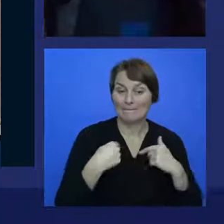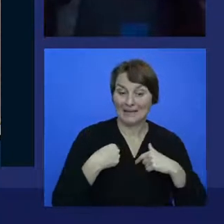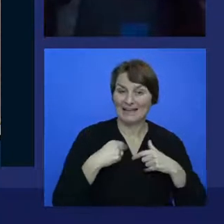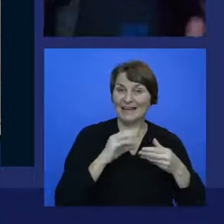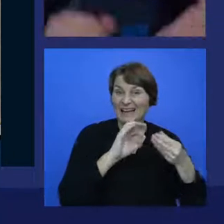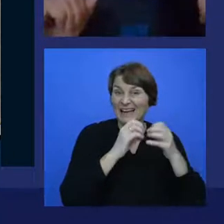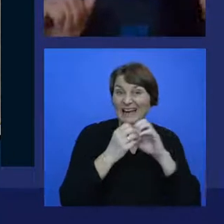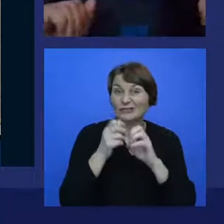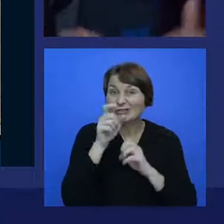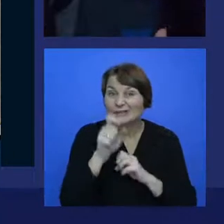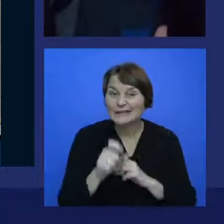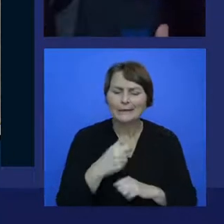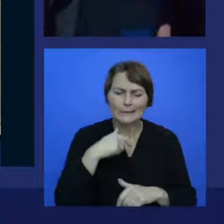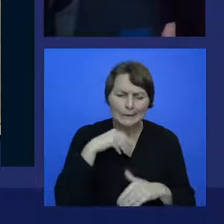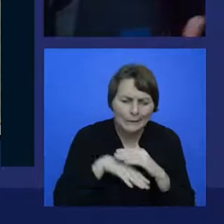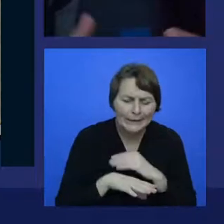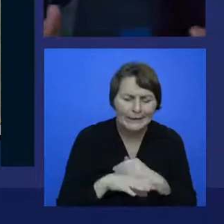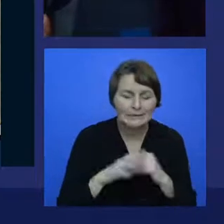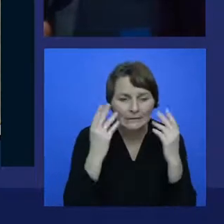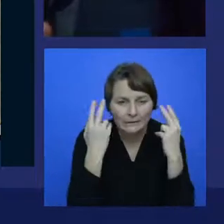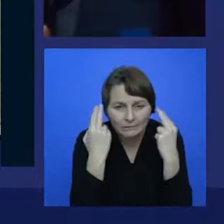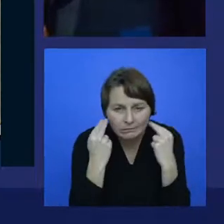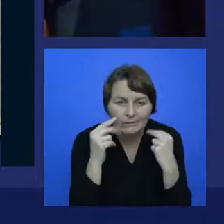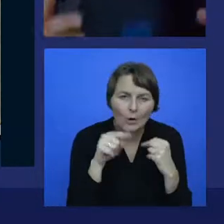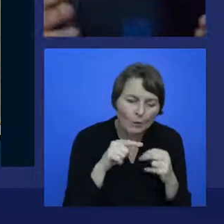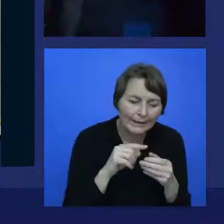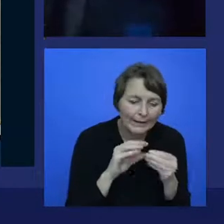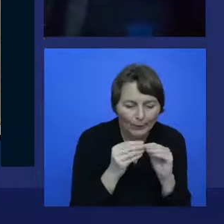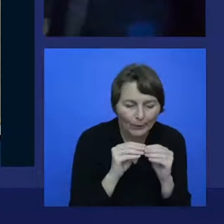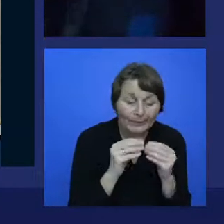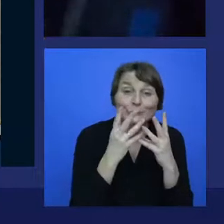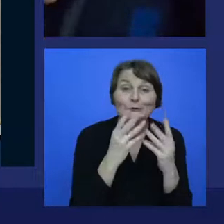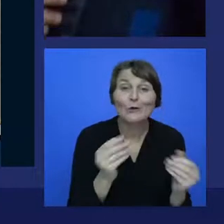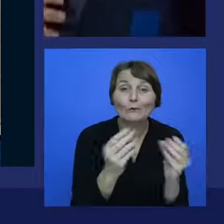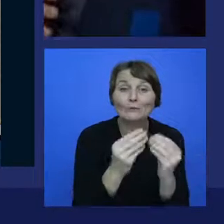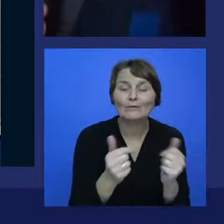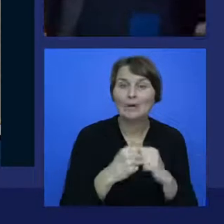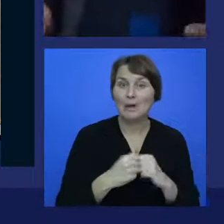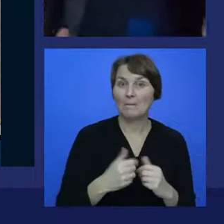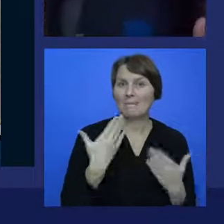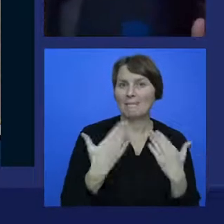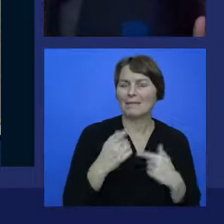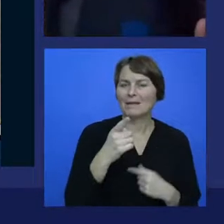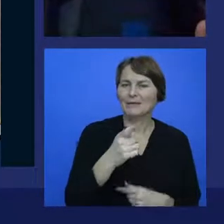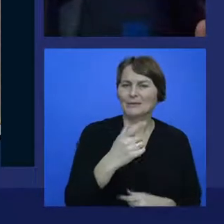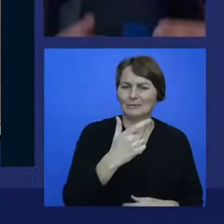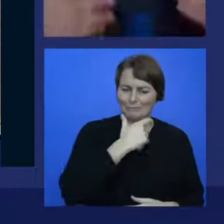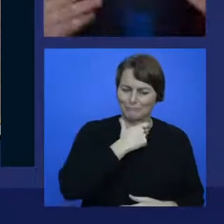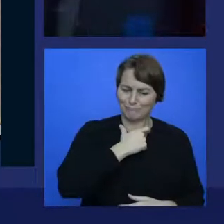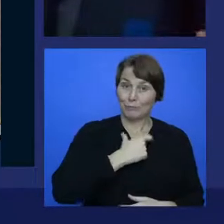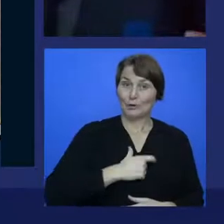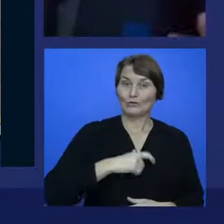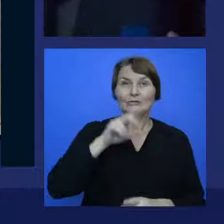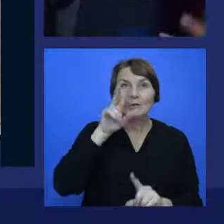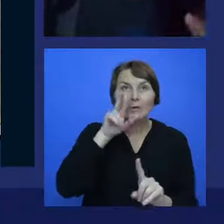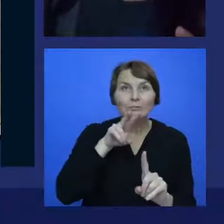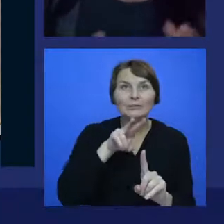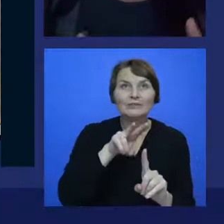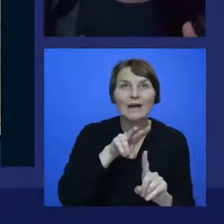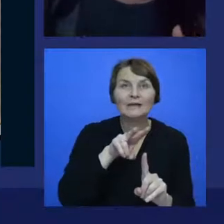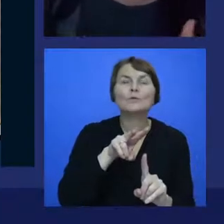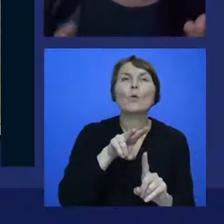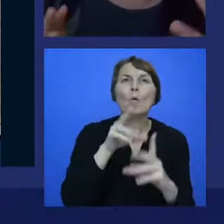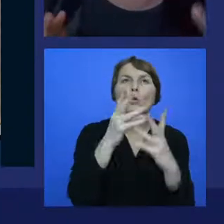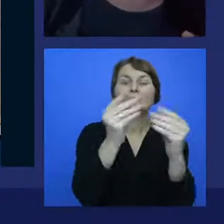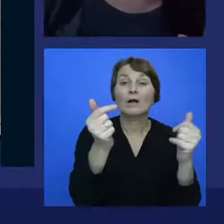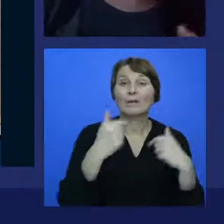in and heads down, you solve a problem, and you often might solve it from your own personal perspective, but very rarely do I have